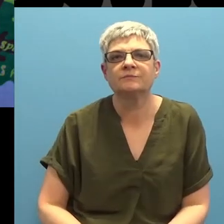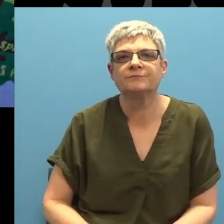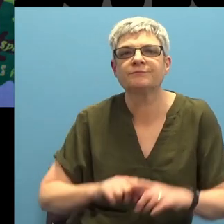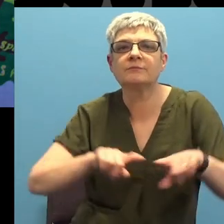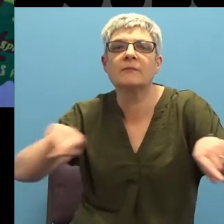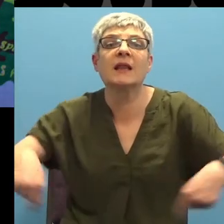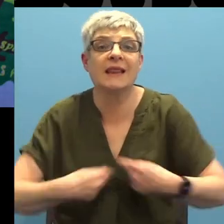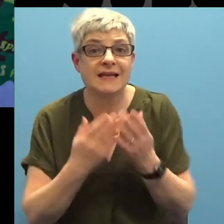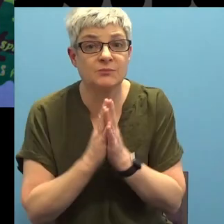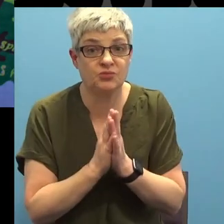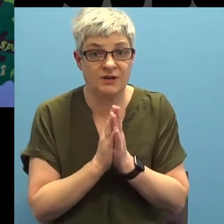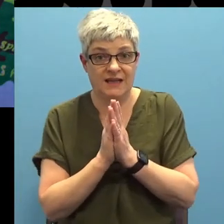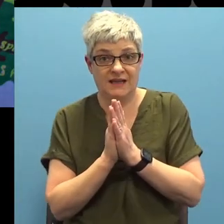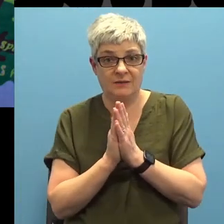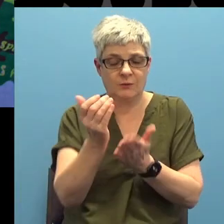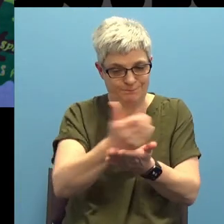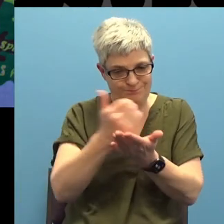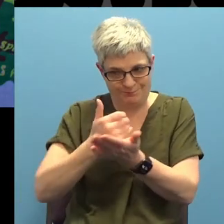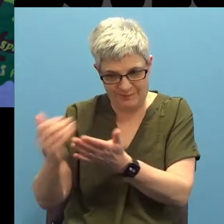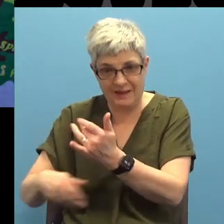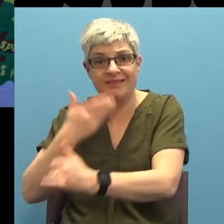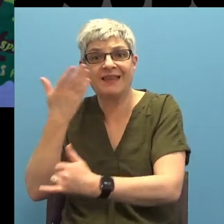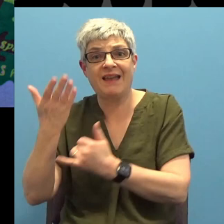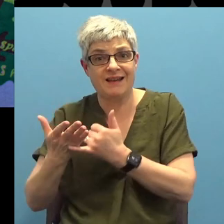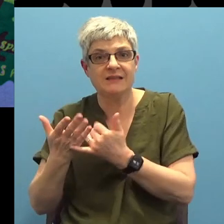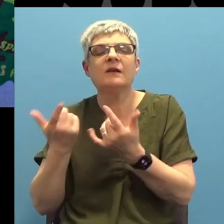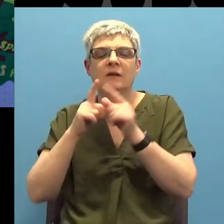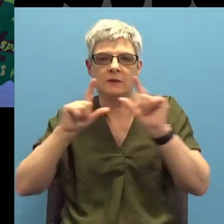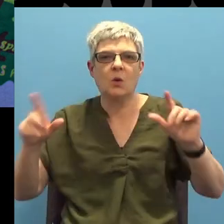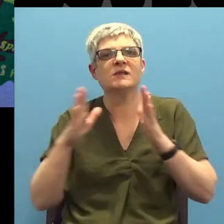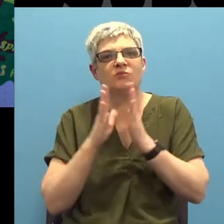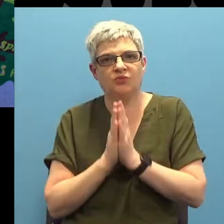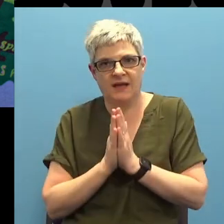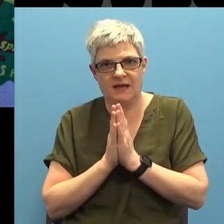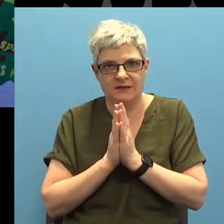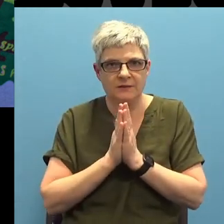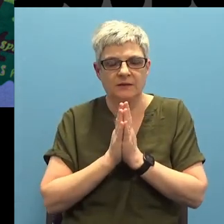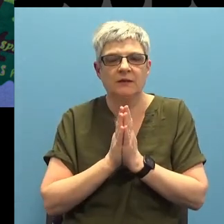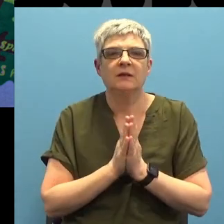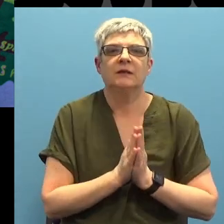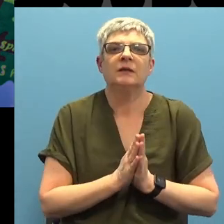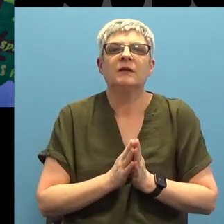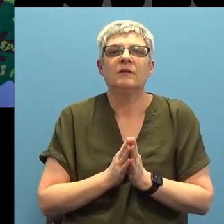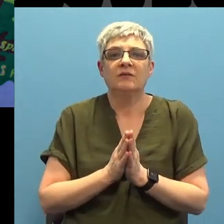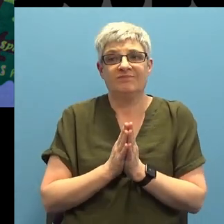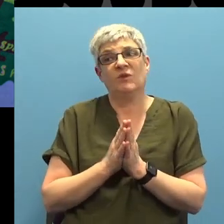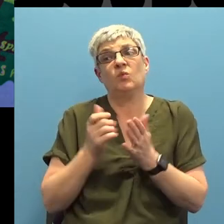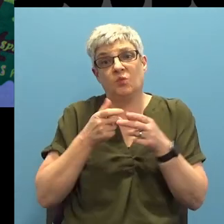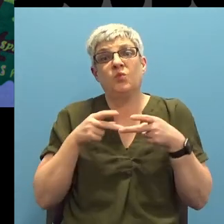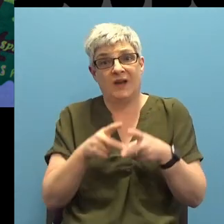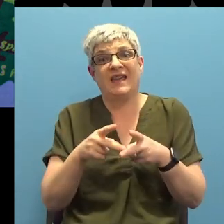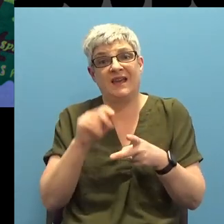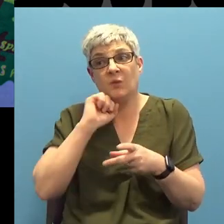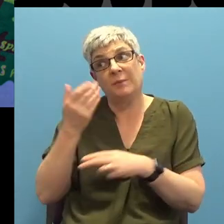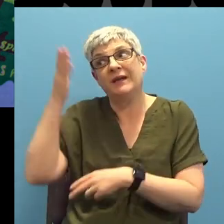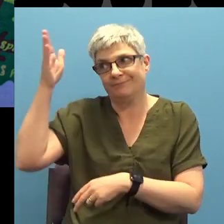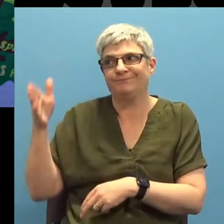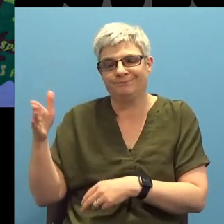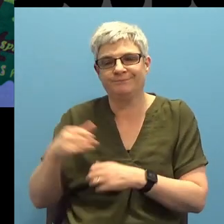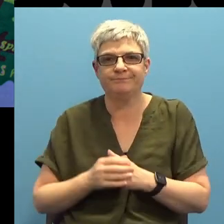Let us pray, and we'll gather up our prayers in the words of the Lord's Prayer. The form of that prayer that we use, the words for that will be on the